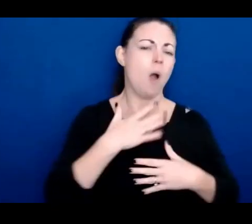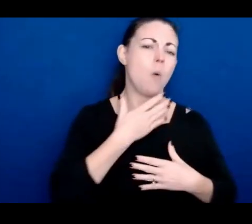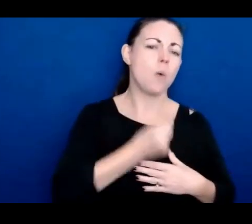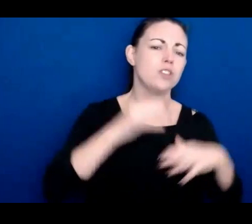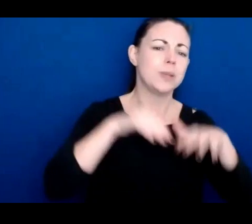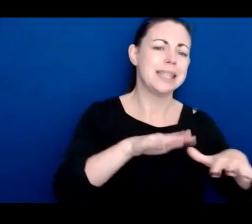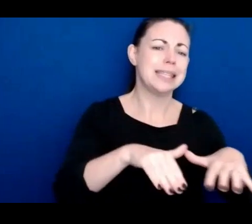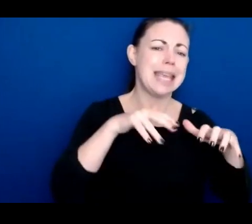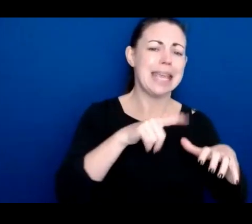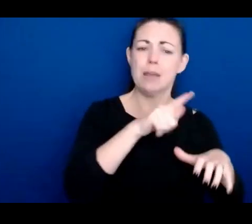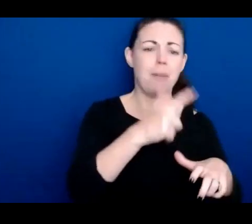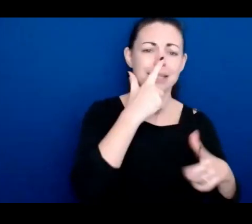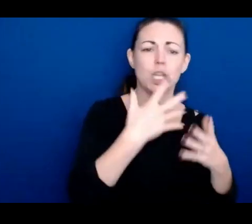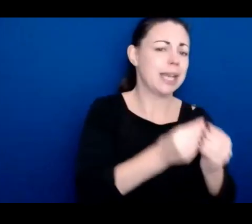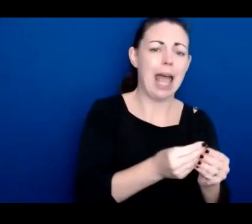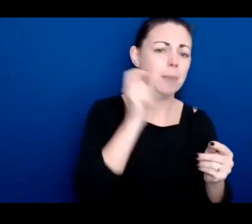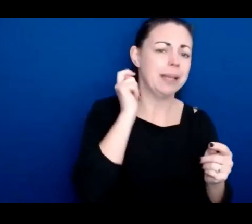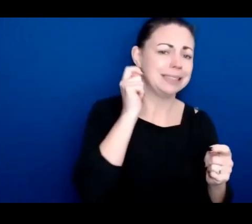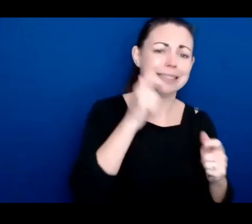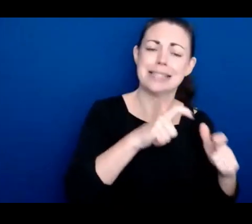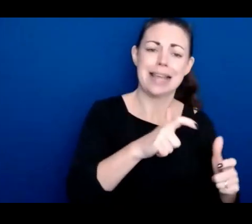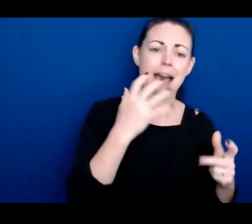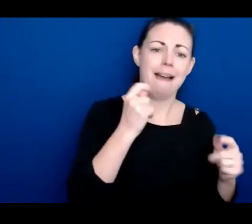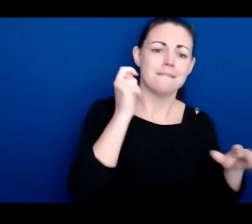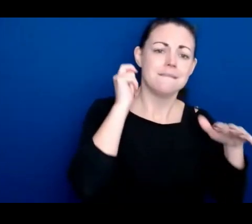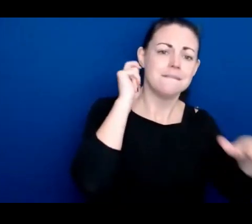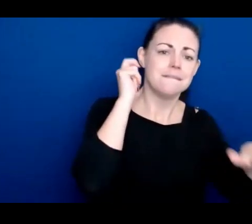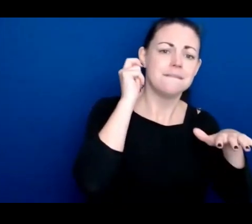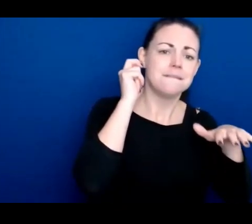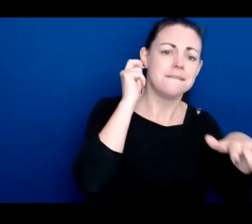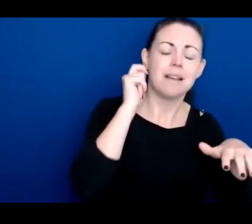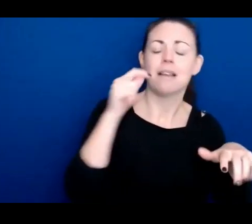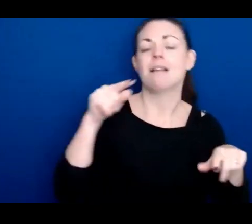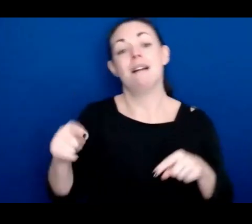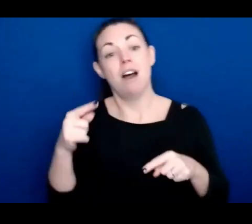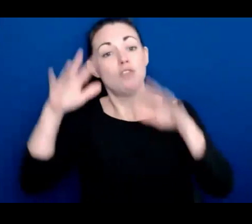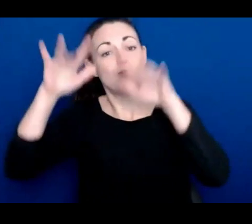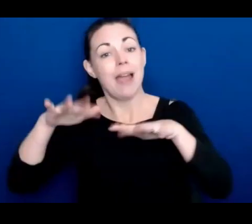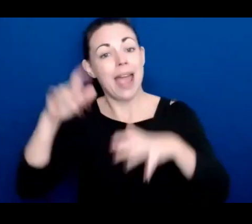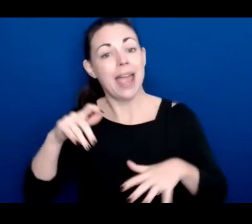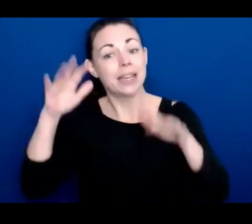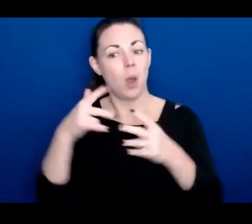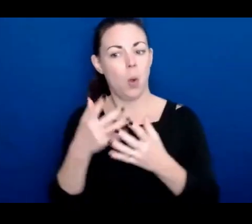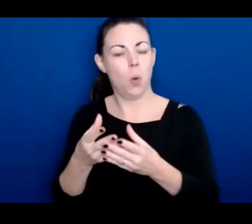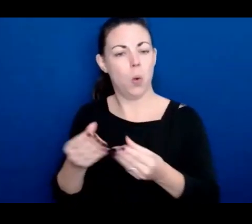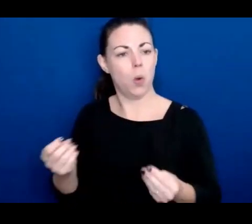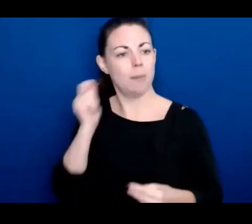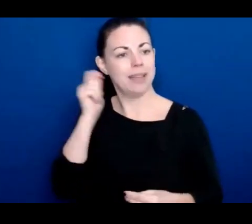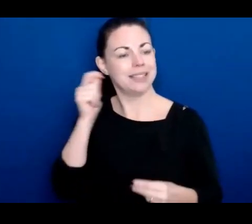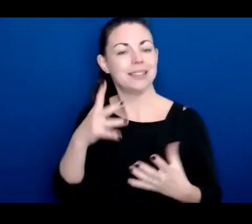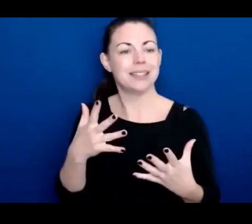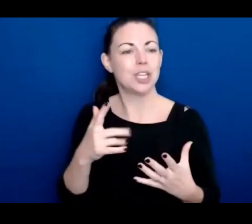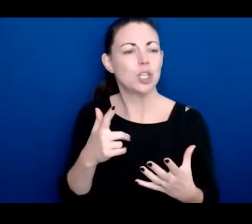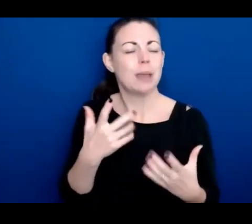to. But yeah, it seems to be the rain on the roof kind of sound. It just eases it away. It kind of takes away the noise that you're hearing